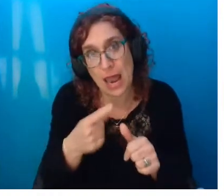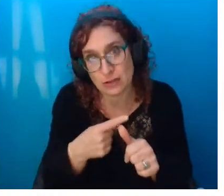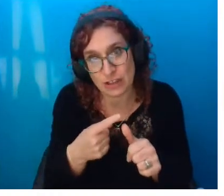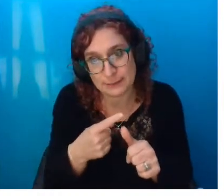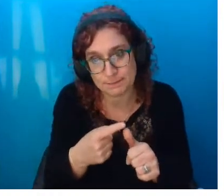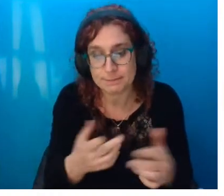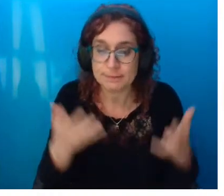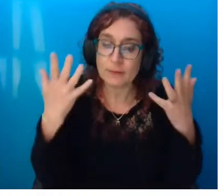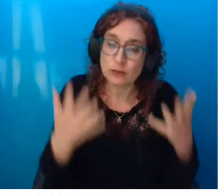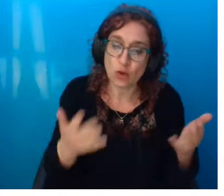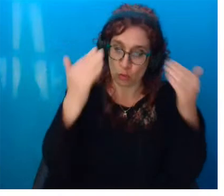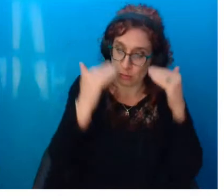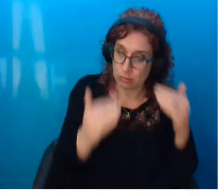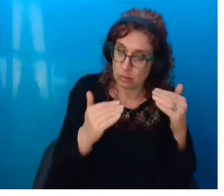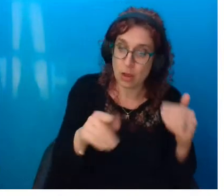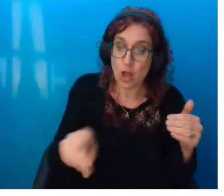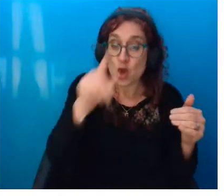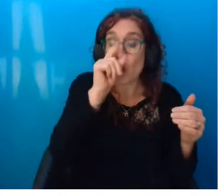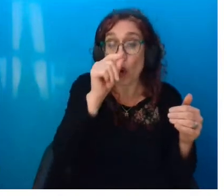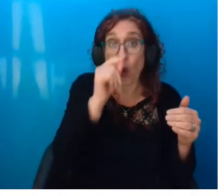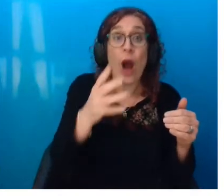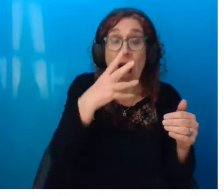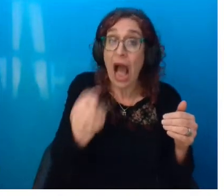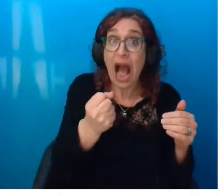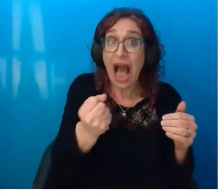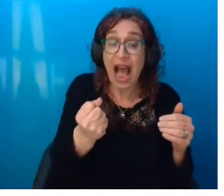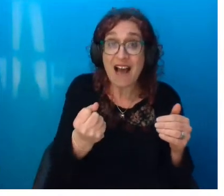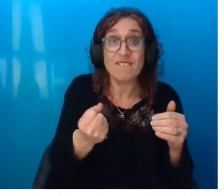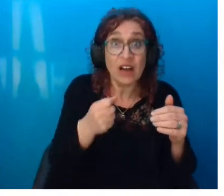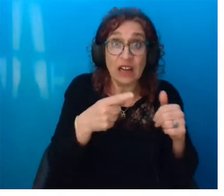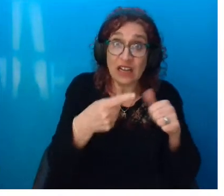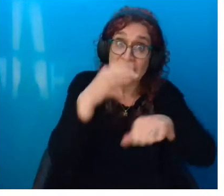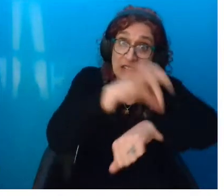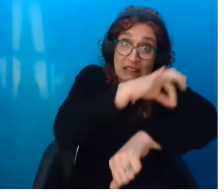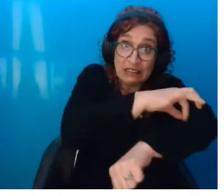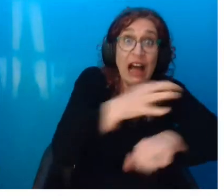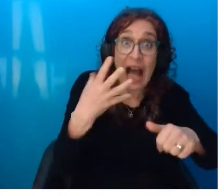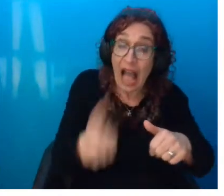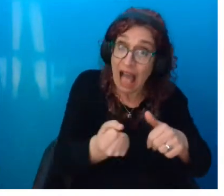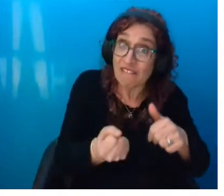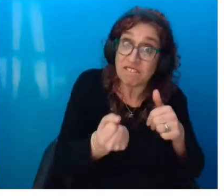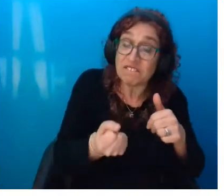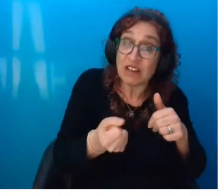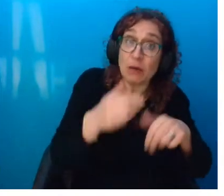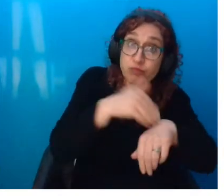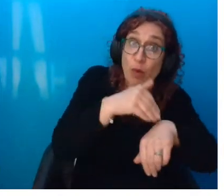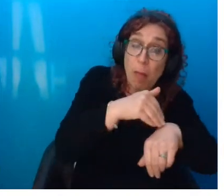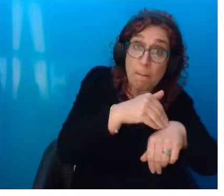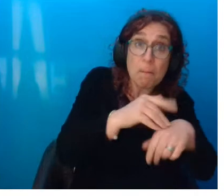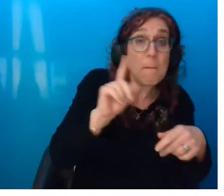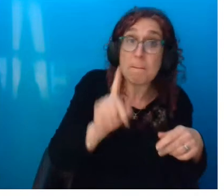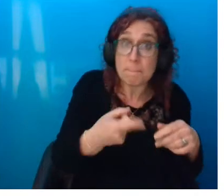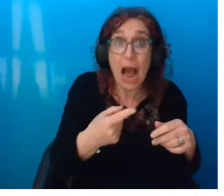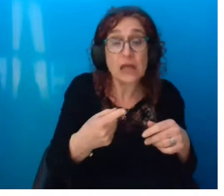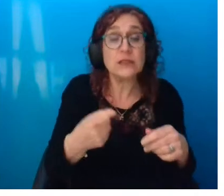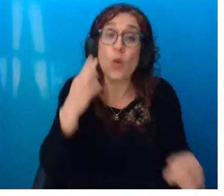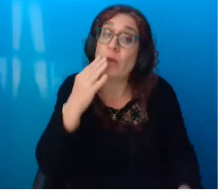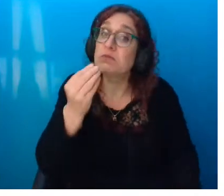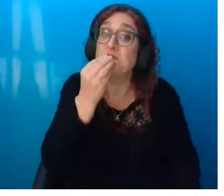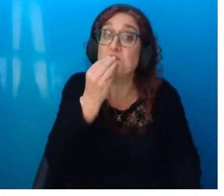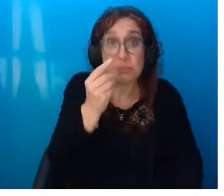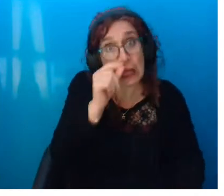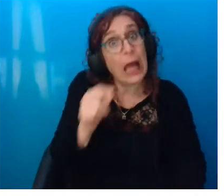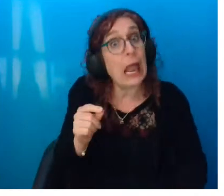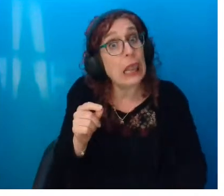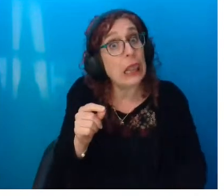positive skin test to peanuts, but be able to eat them. And that might be either primary or secondary. You could have grown out of an allergy, as often happens to children, or